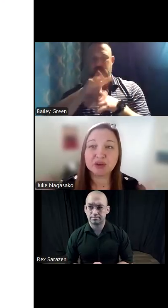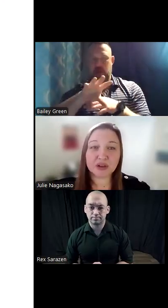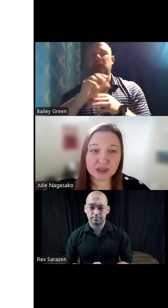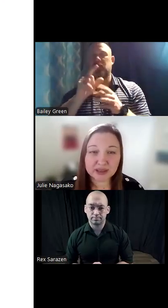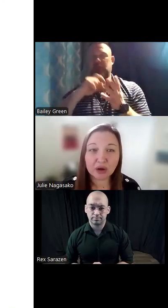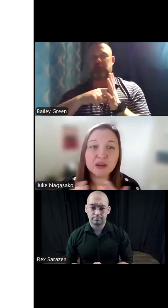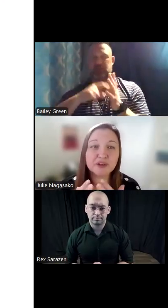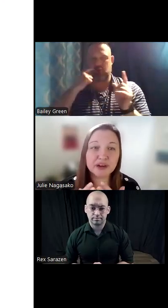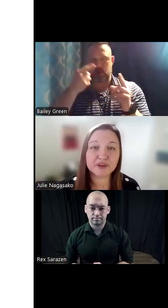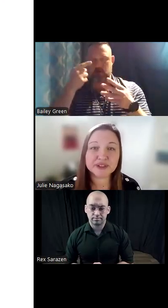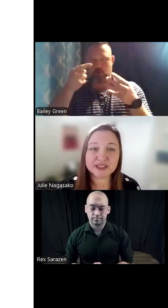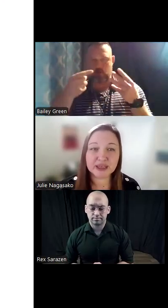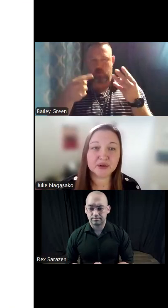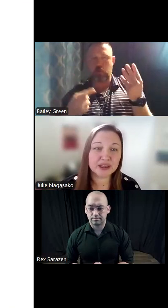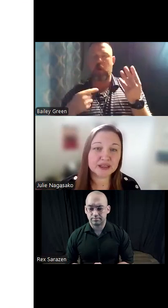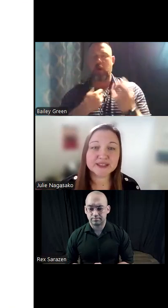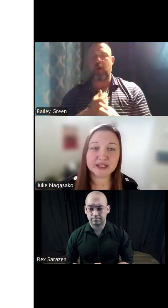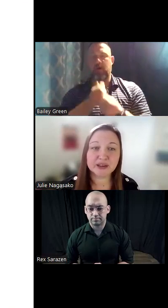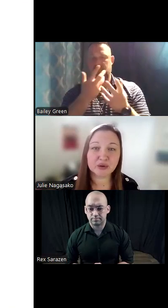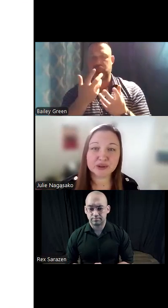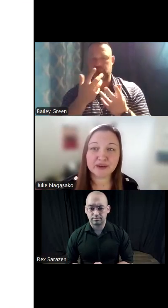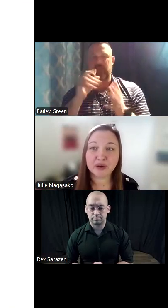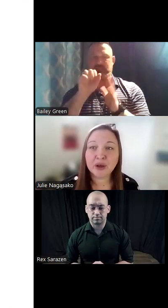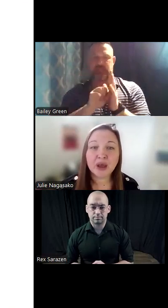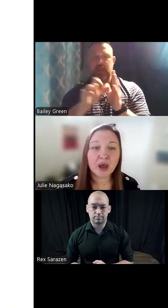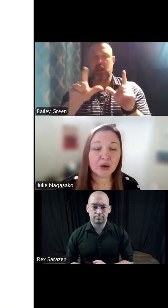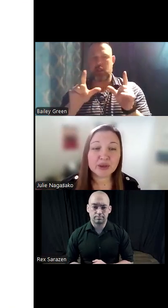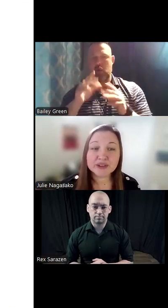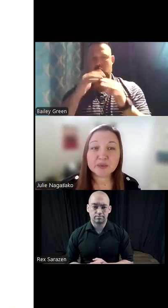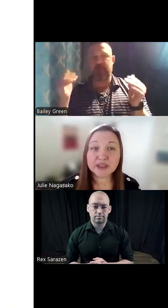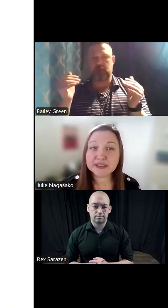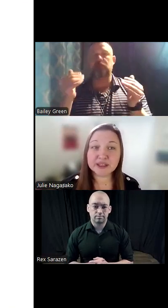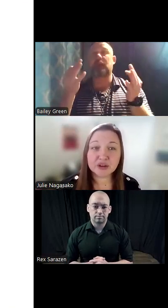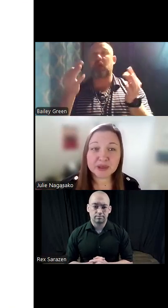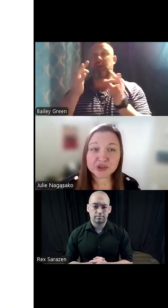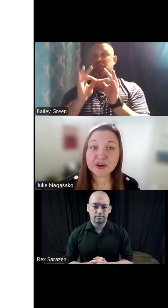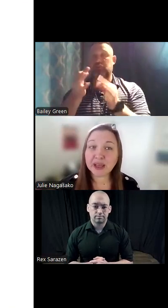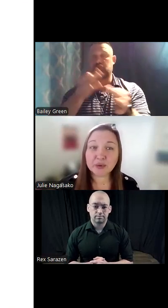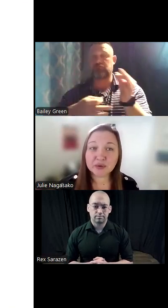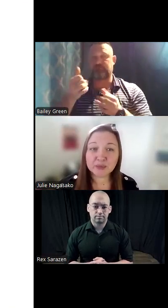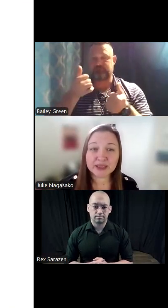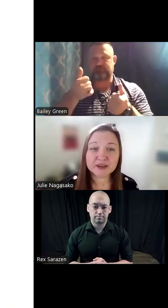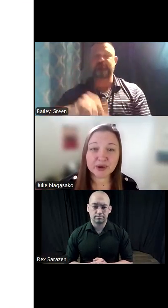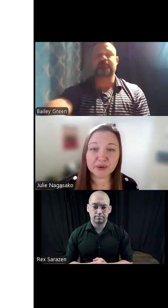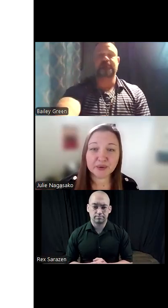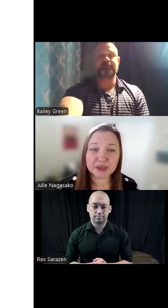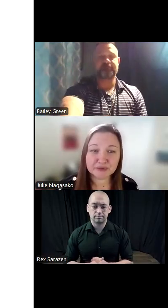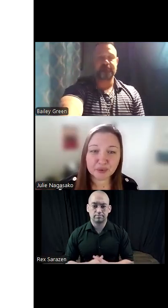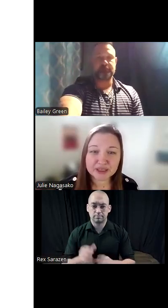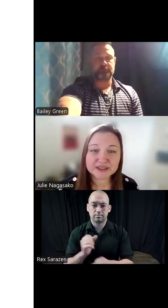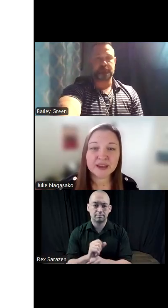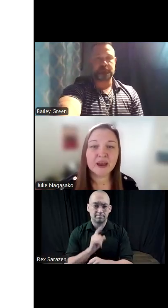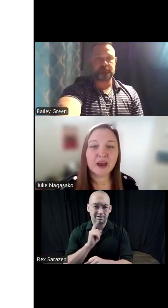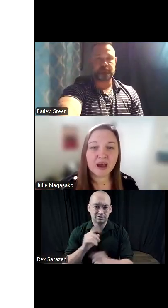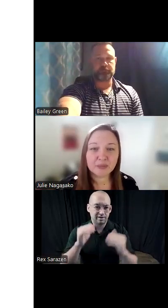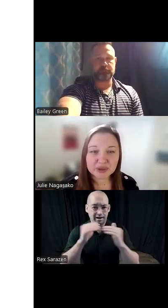priorities we could align all of our efforts together on at the state and local level? We also want to continue to make sure equity remains a priority